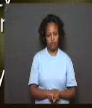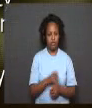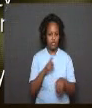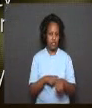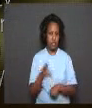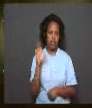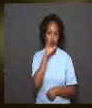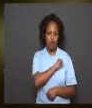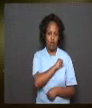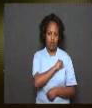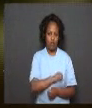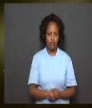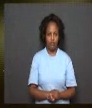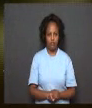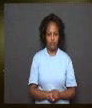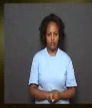Time's up.